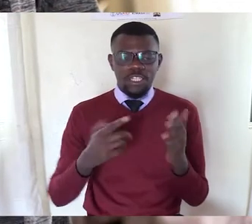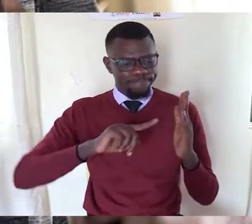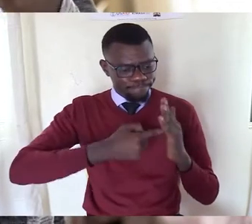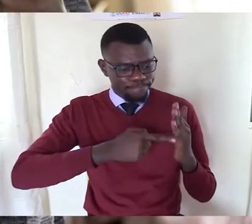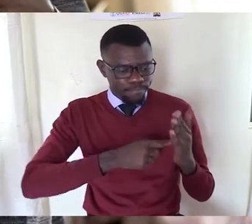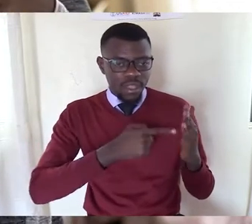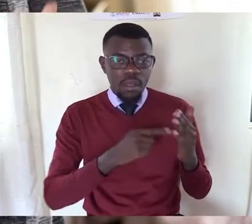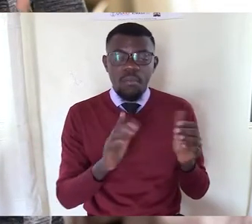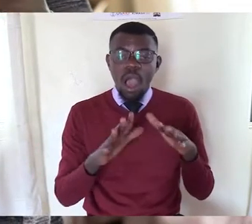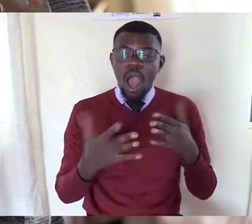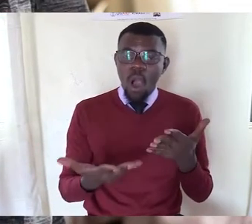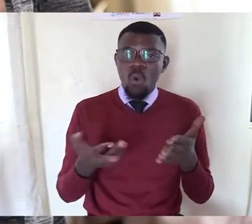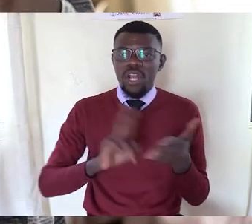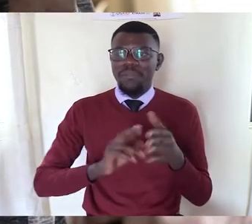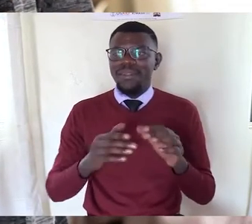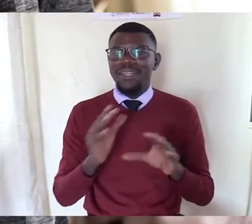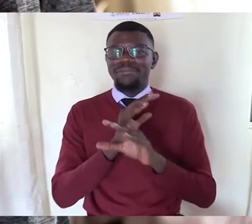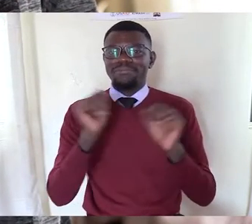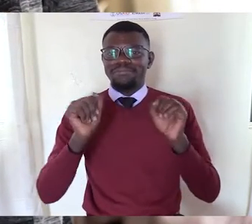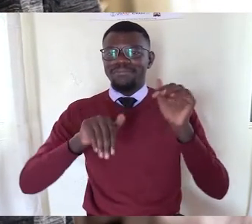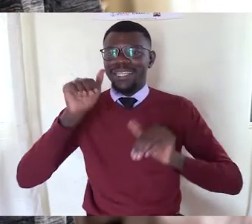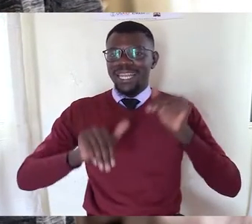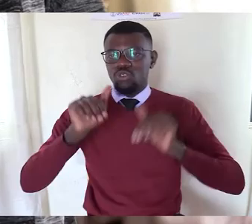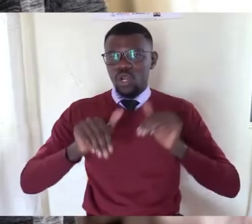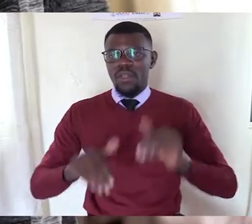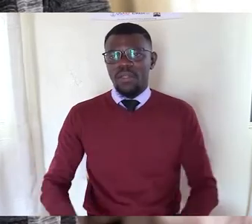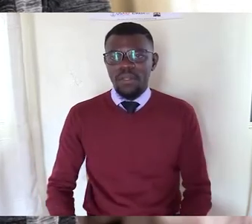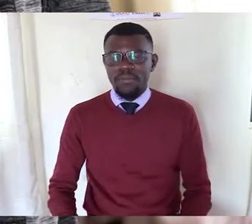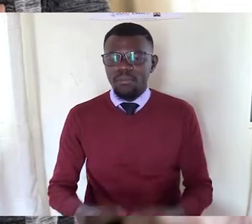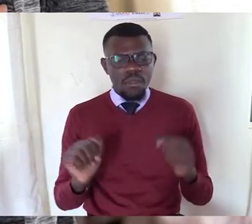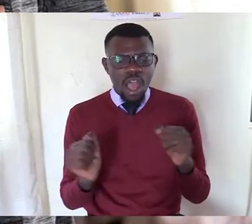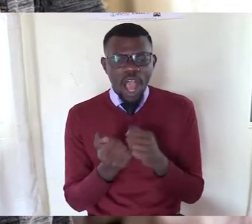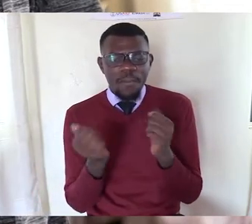highlight how the repeat presidential election was